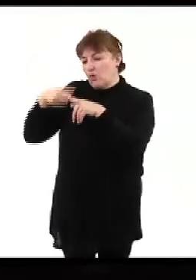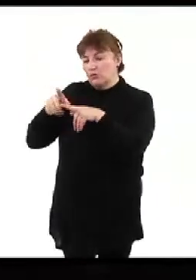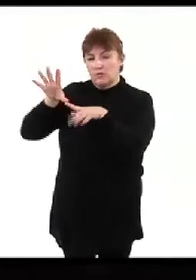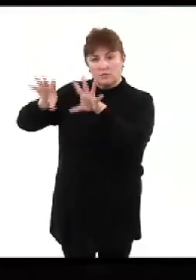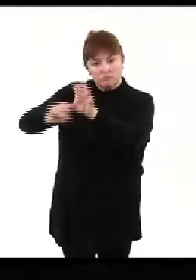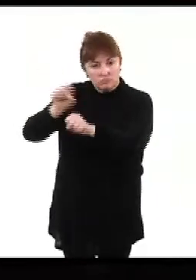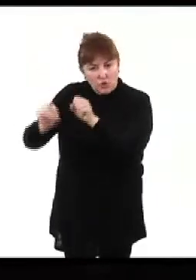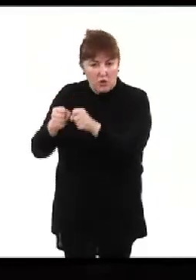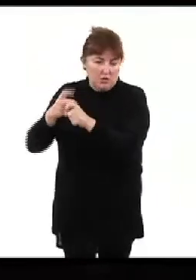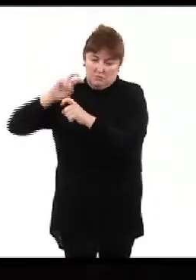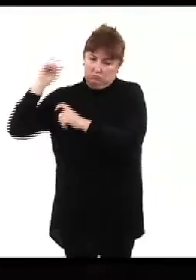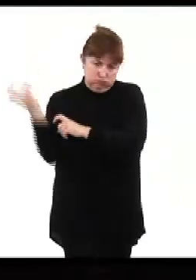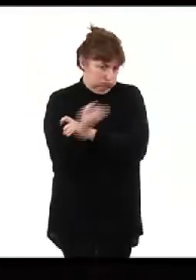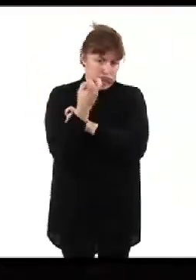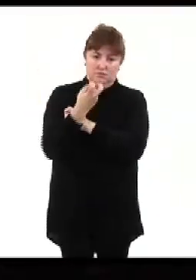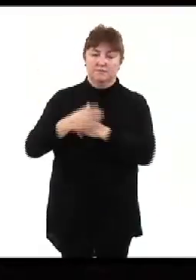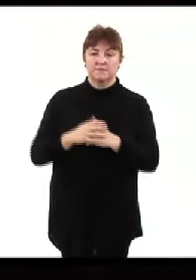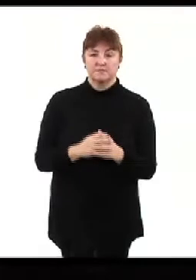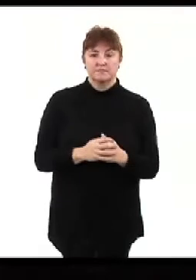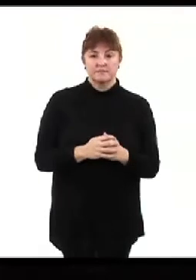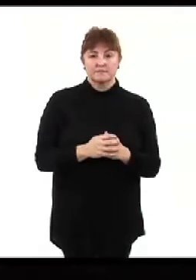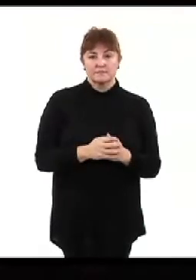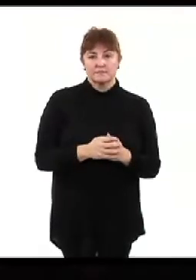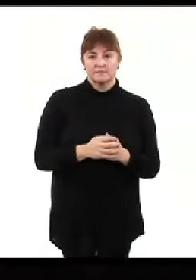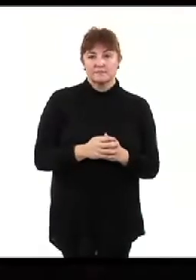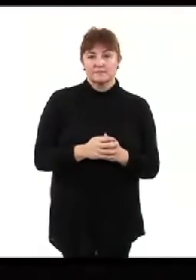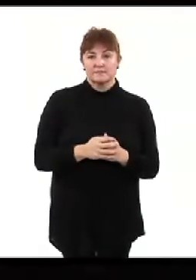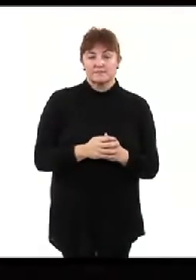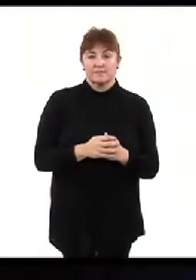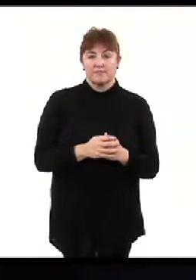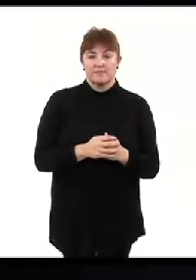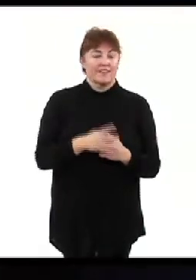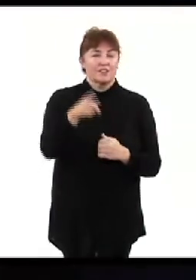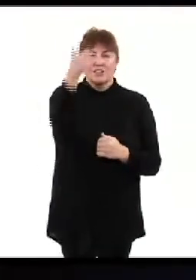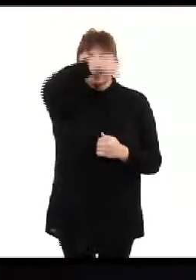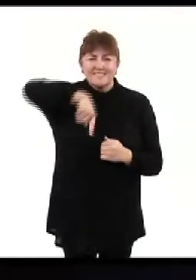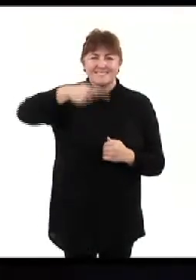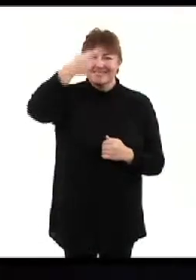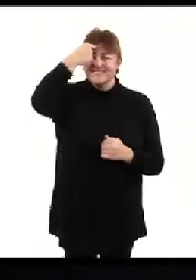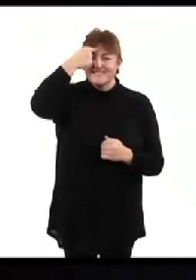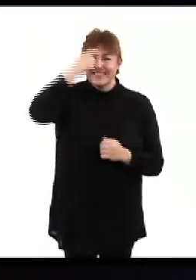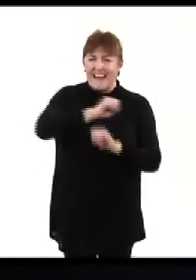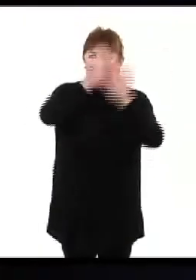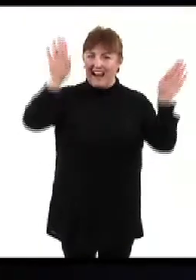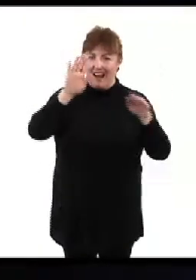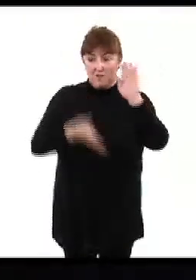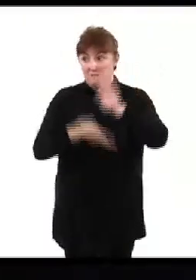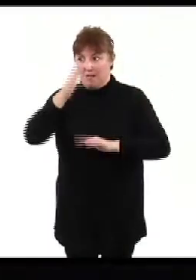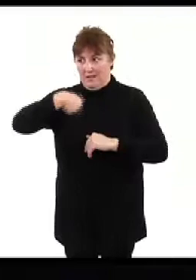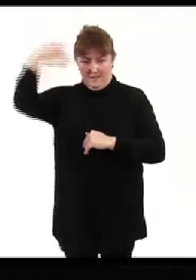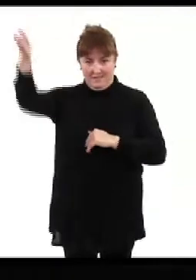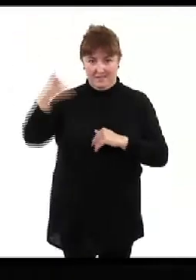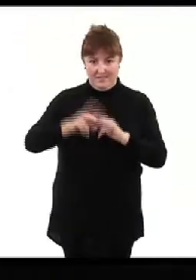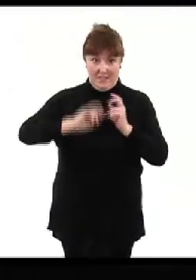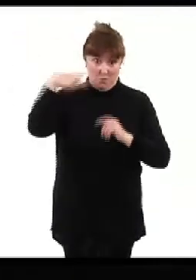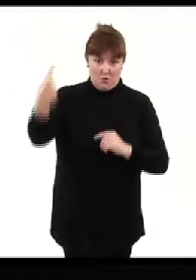So what are my take-home messages from this talk? What I want you to leave here and to